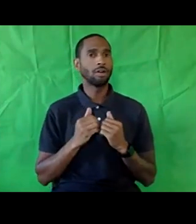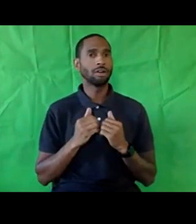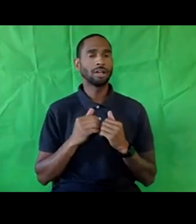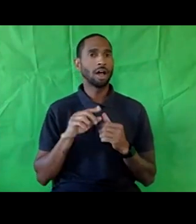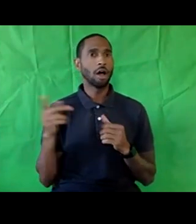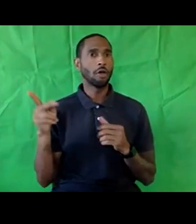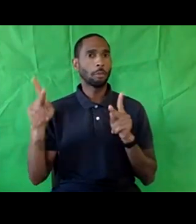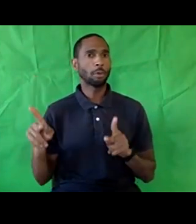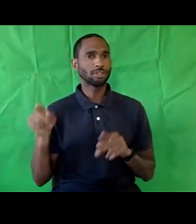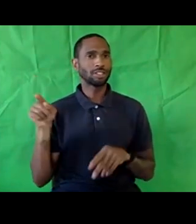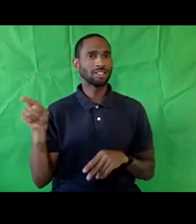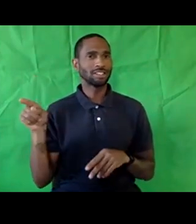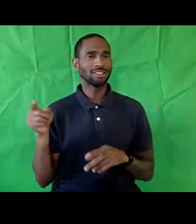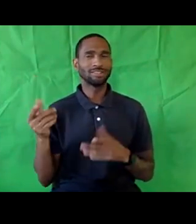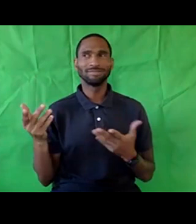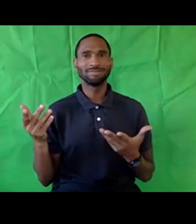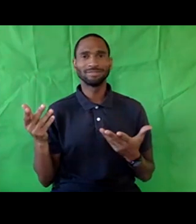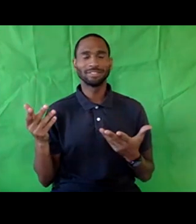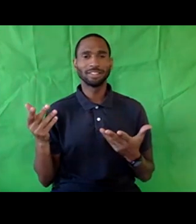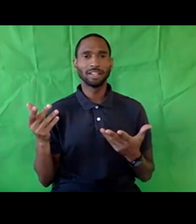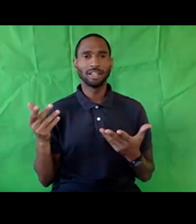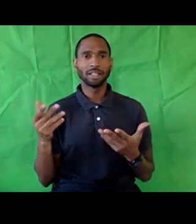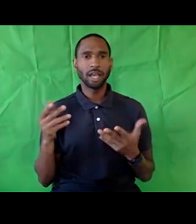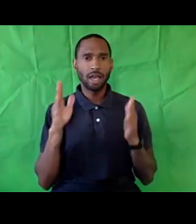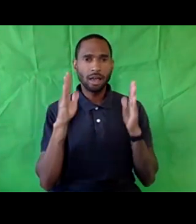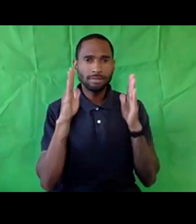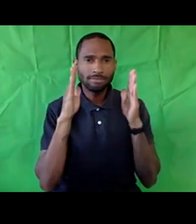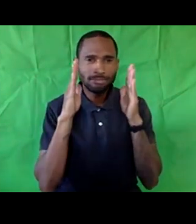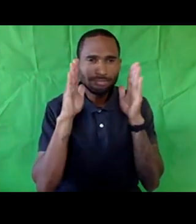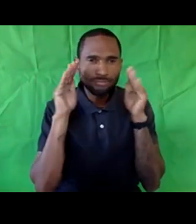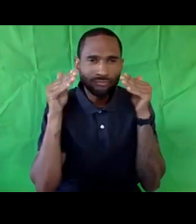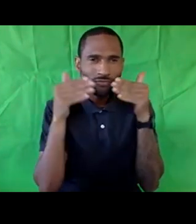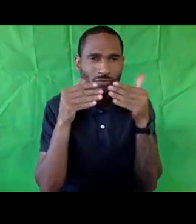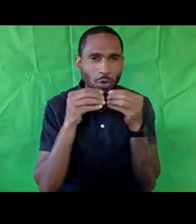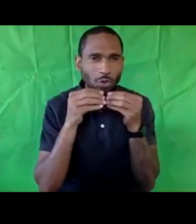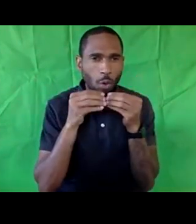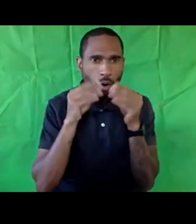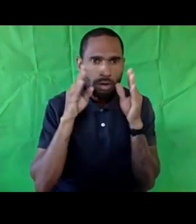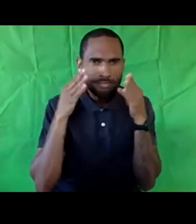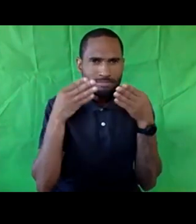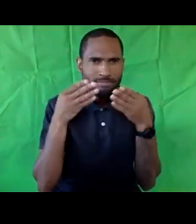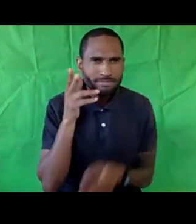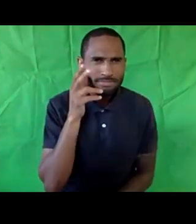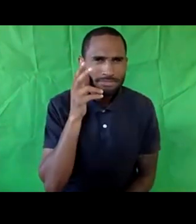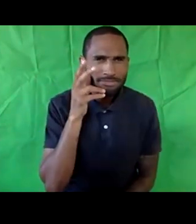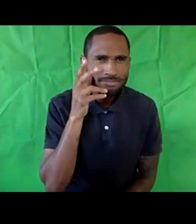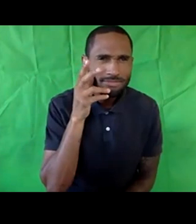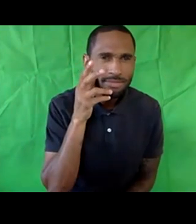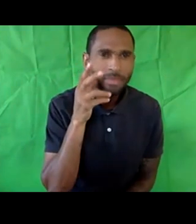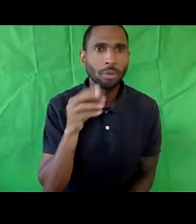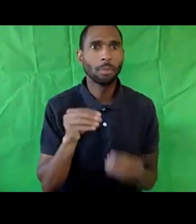other person like tune in a little bit more and focus harder on actually